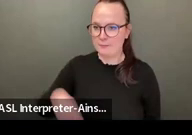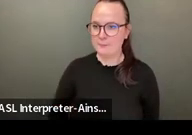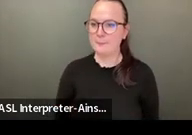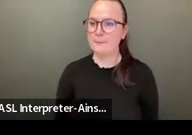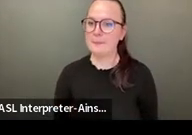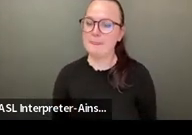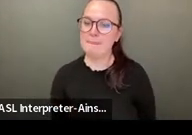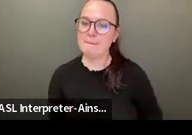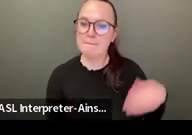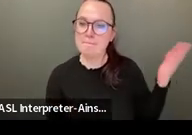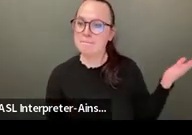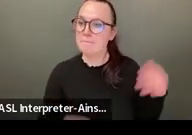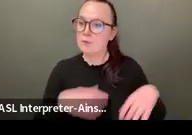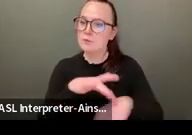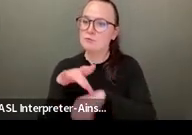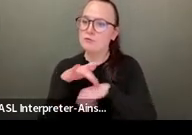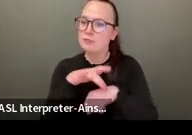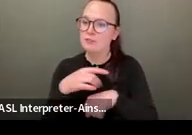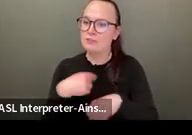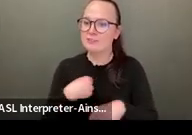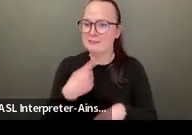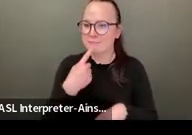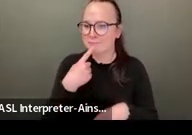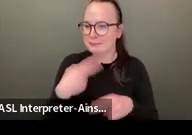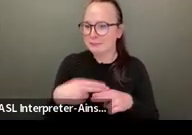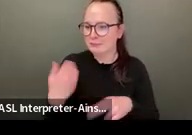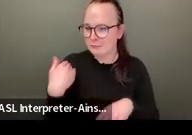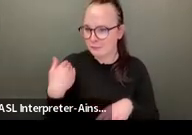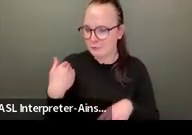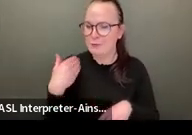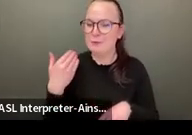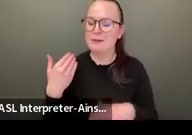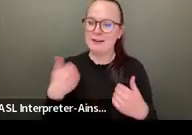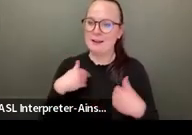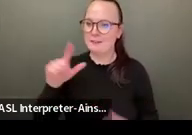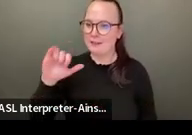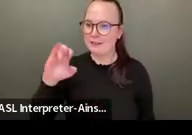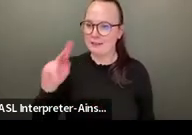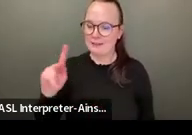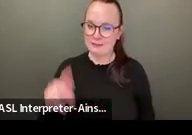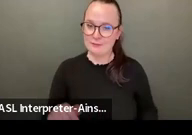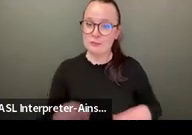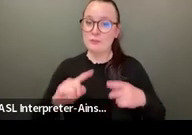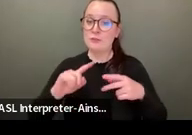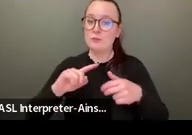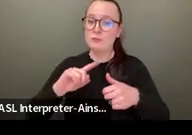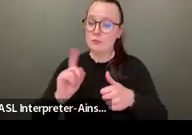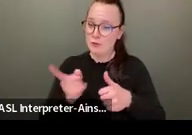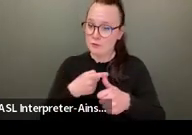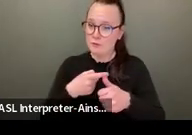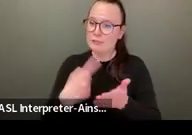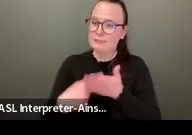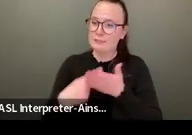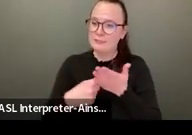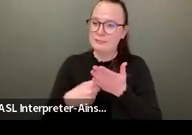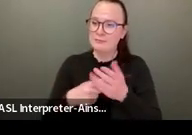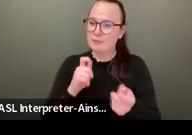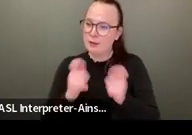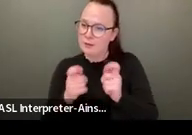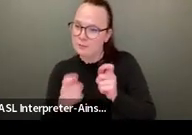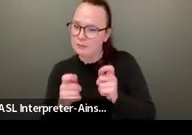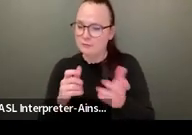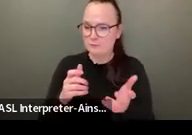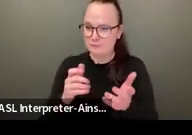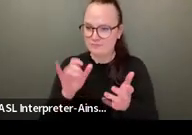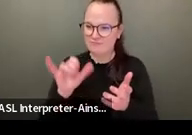And these are those resources that I said I would give you a link to. So the first one just goes over those accommodations and modifications, gives